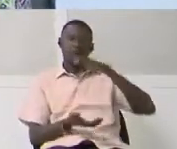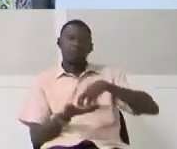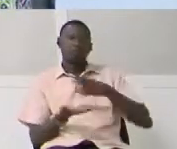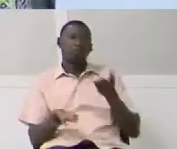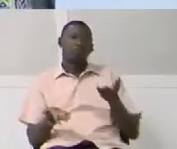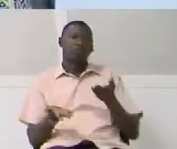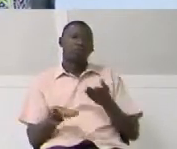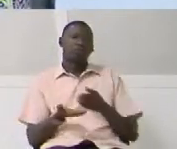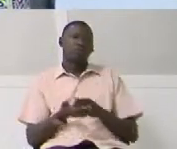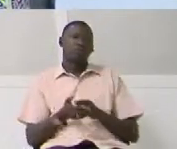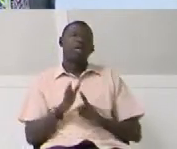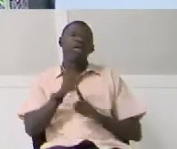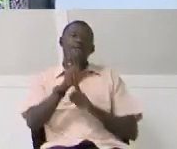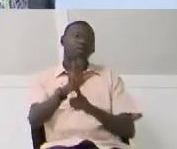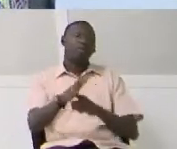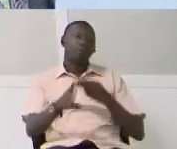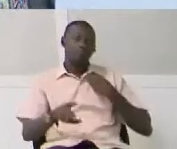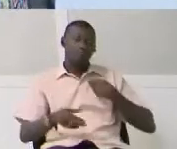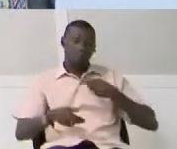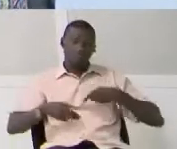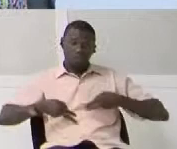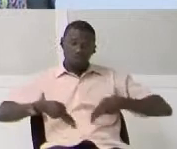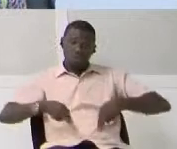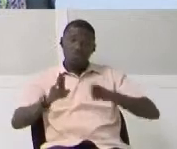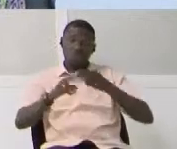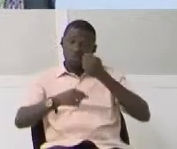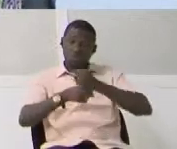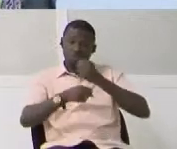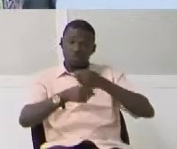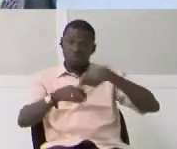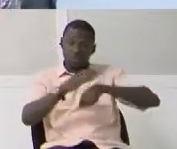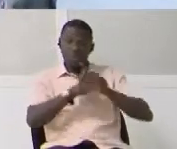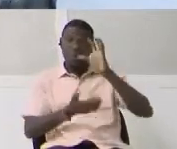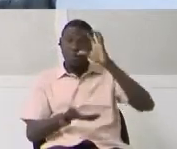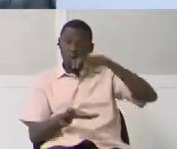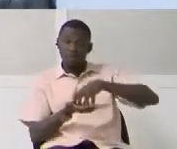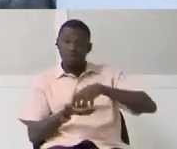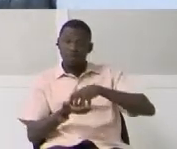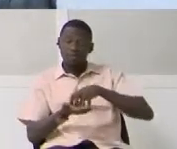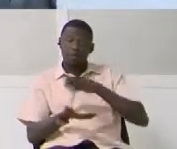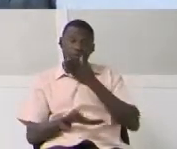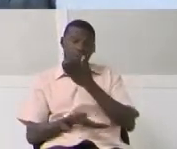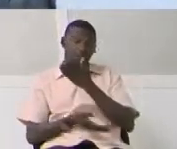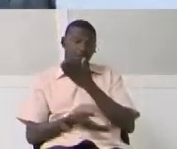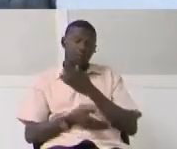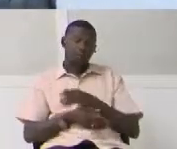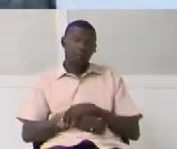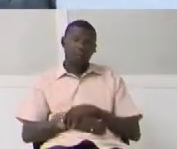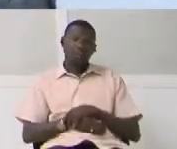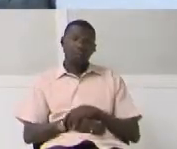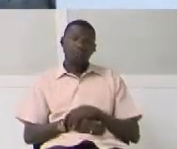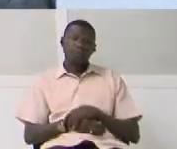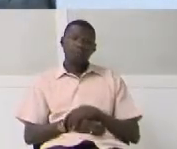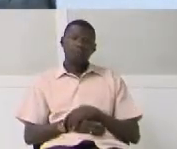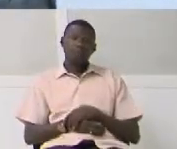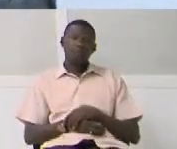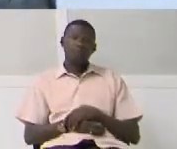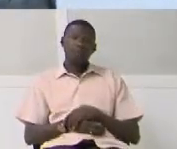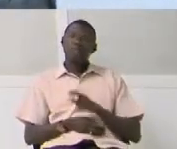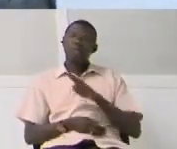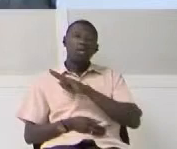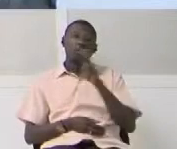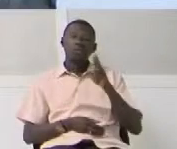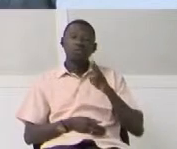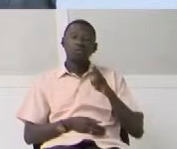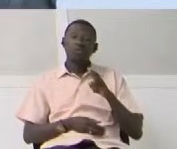The roads that I constructed in Banjul, engineer bo xamné there